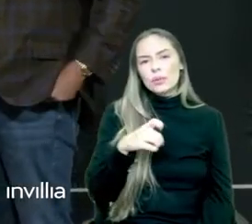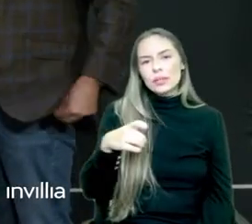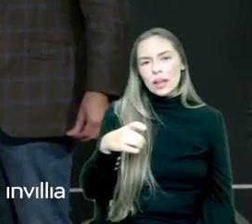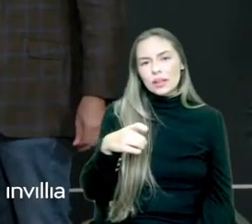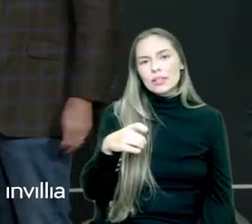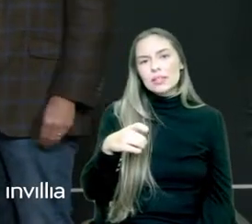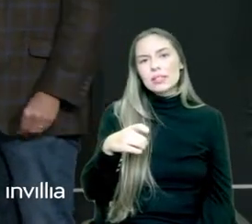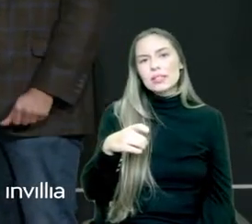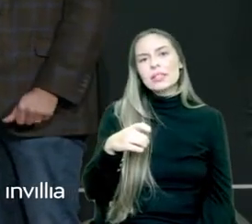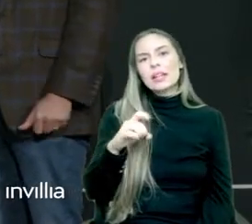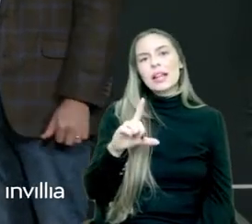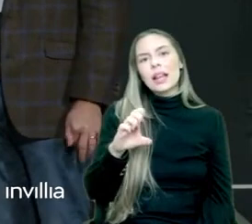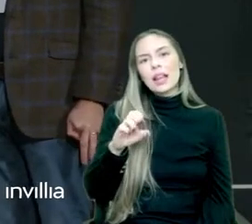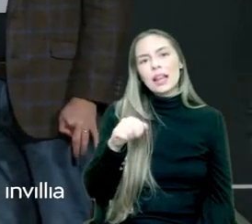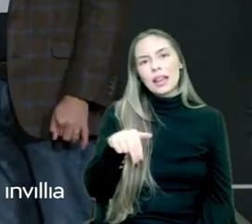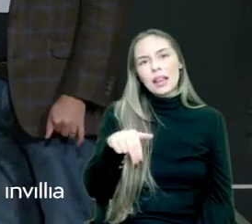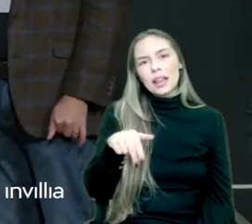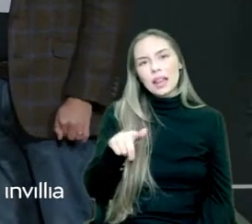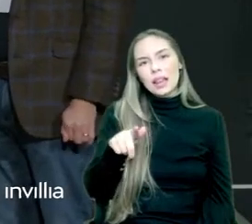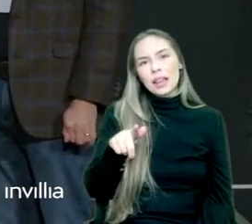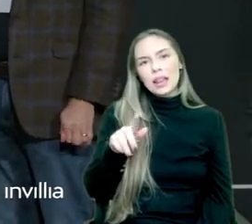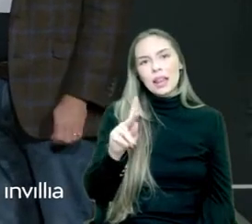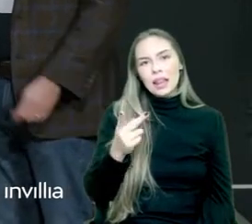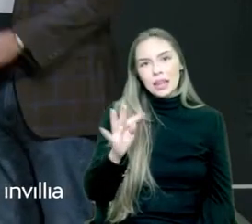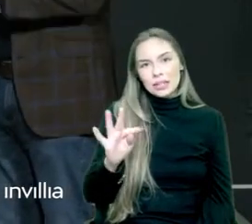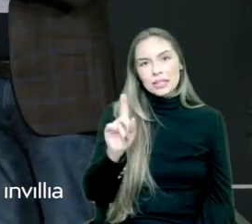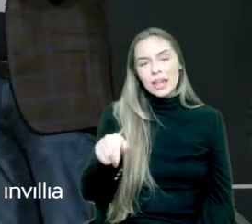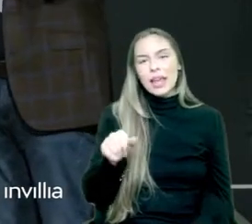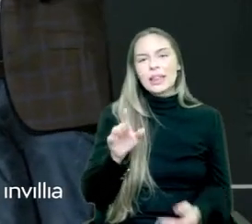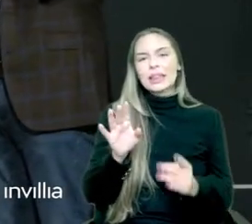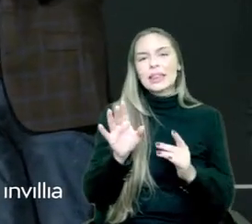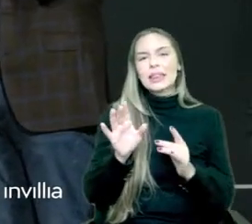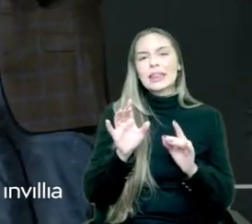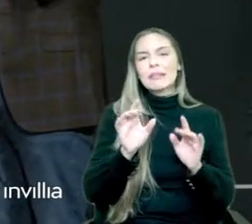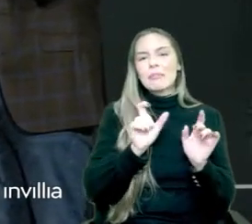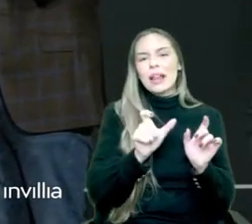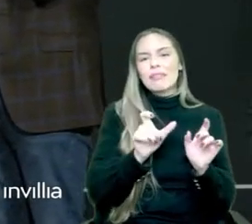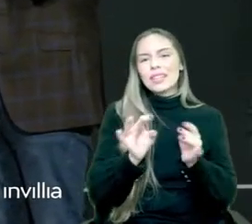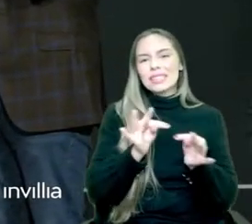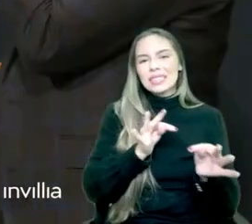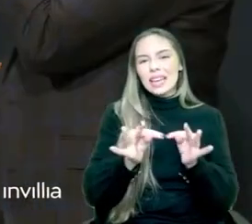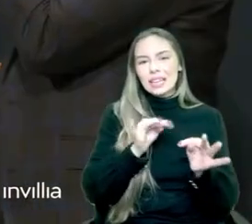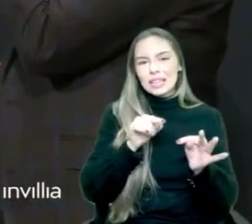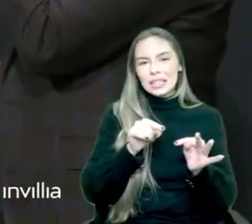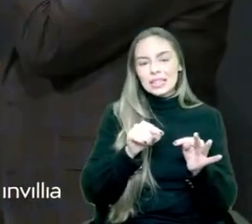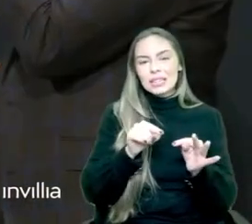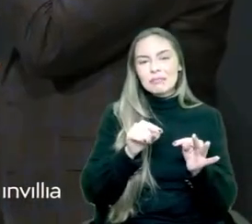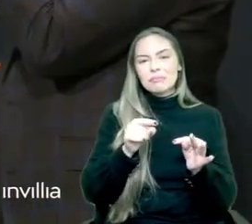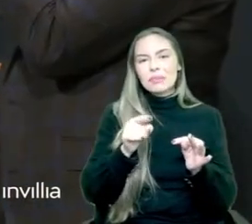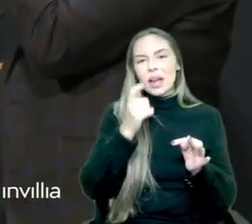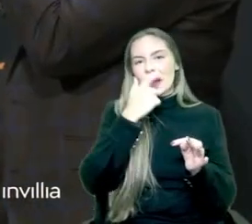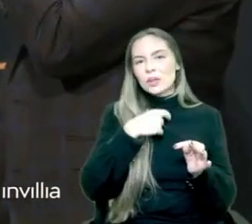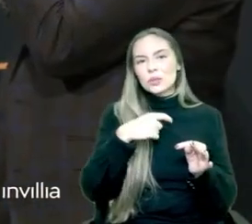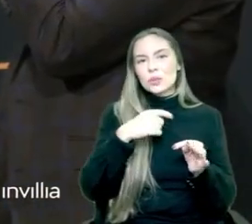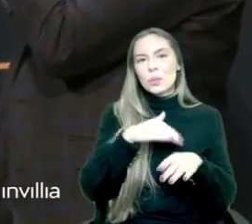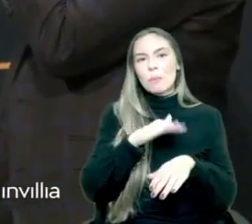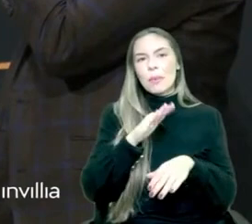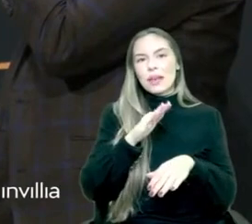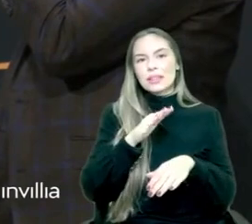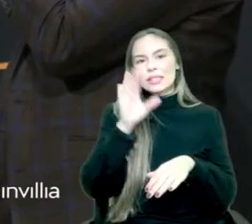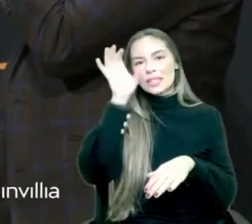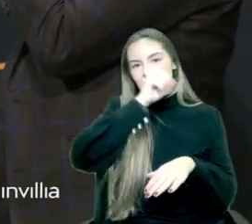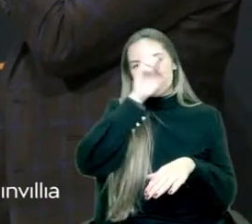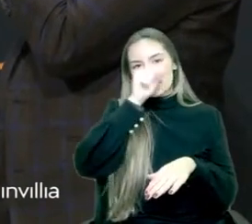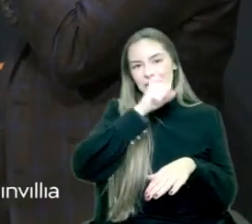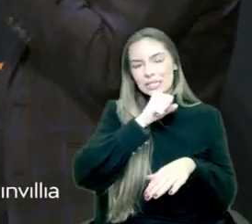context length, again, a technical term. I think a bit more here understand what we're talking about. But why is it